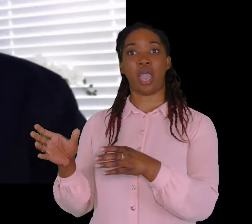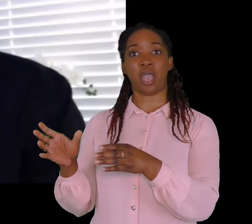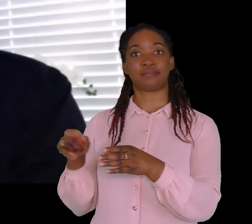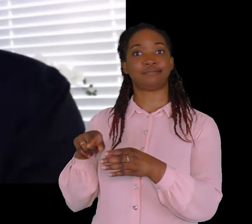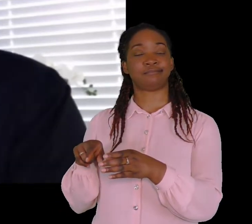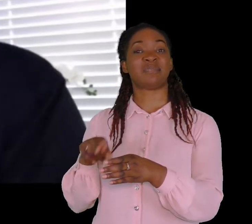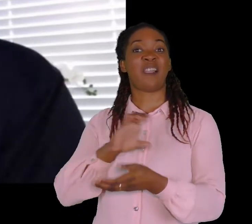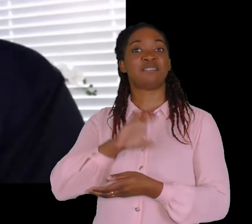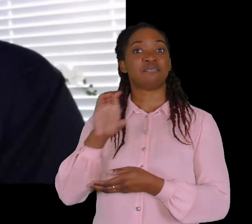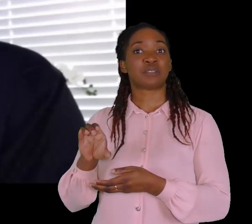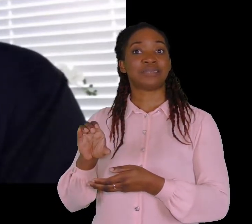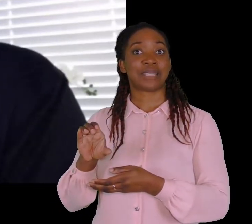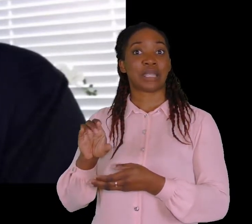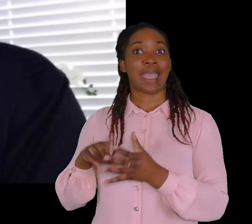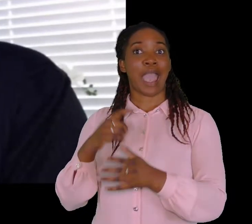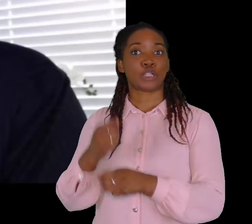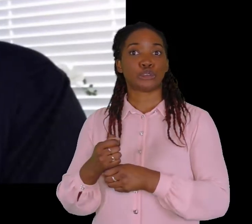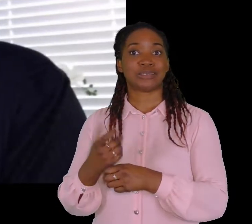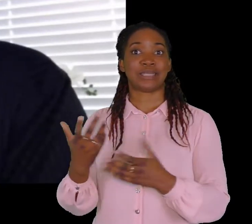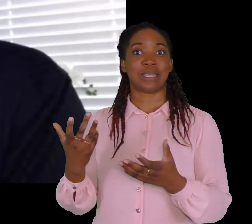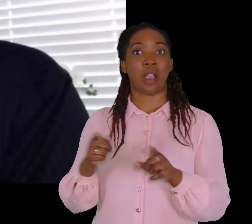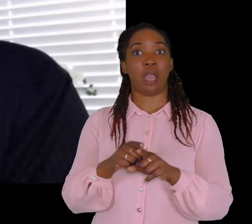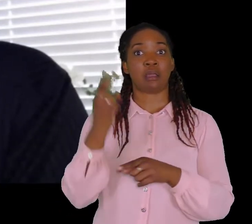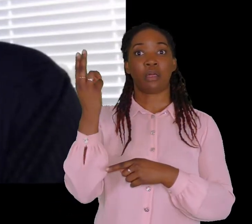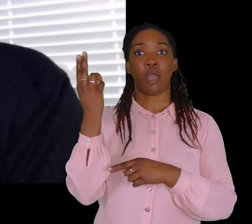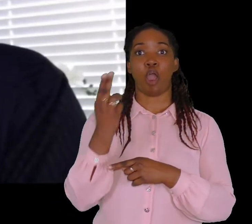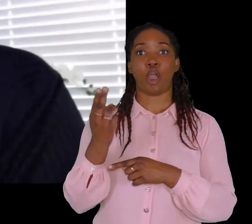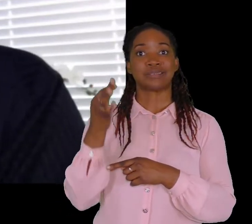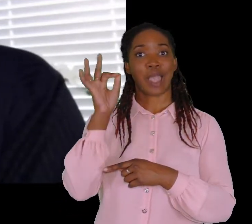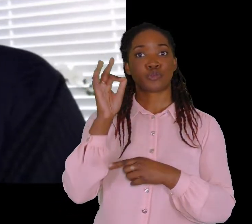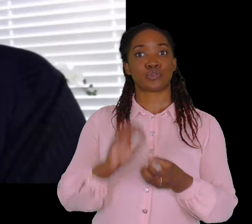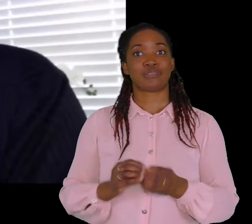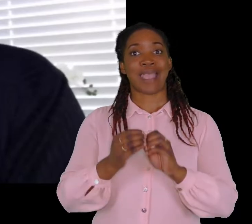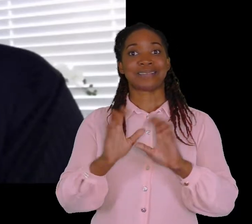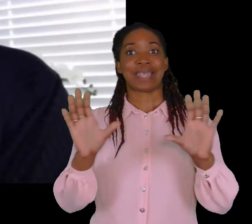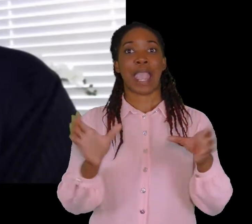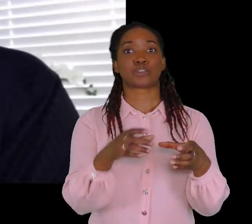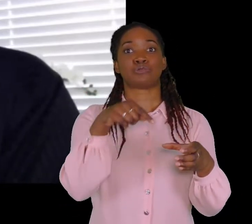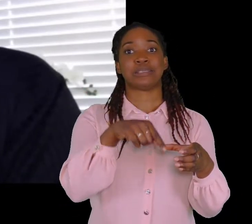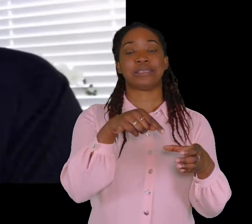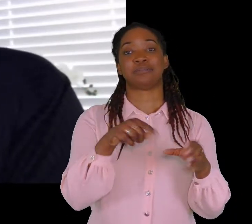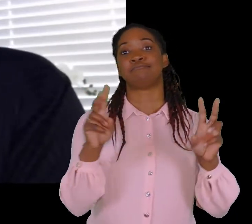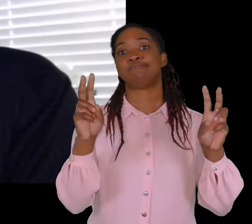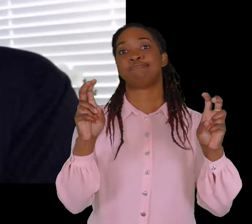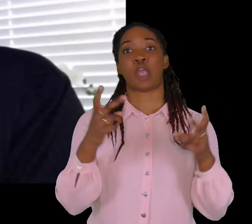Council. They created these categories to be able to literally work with us.